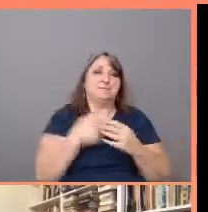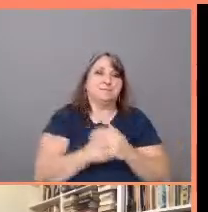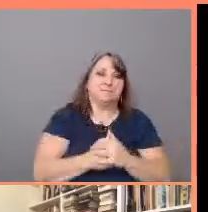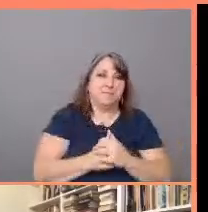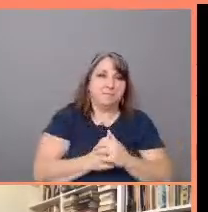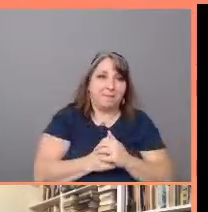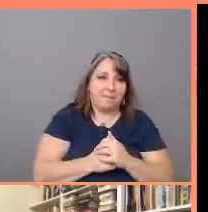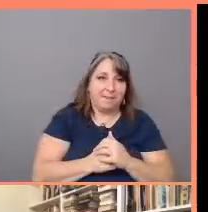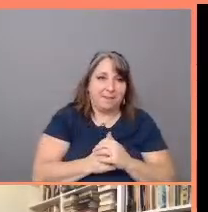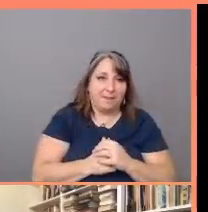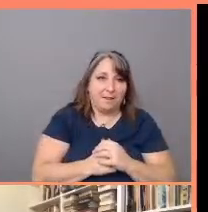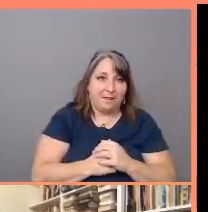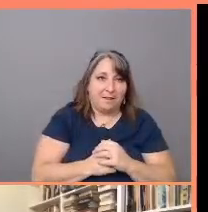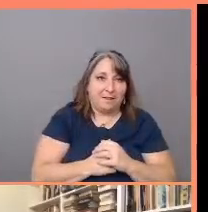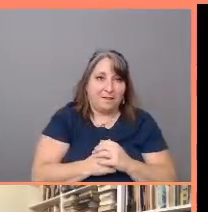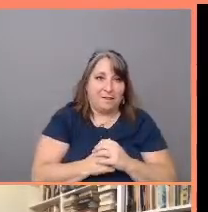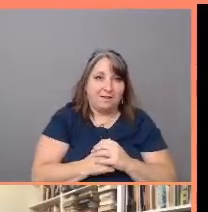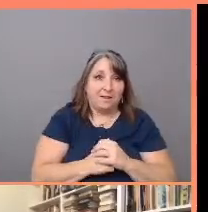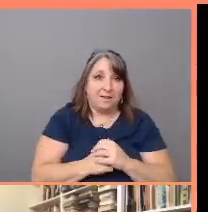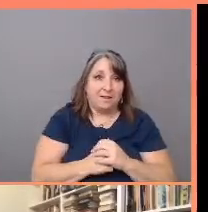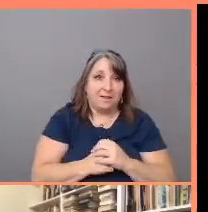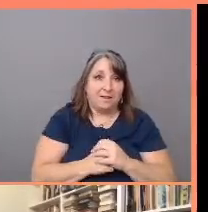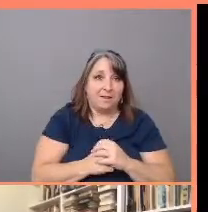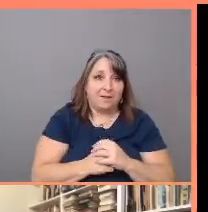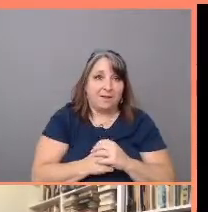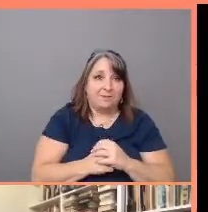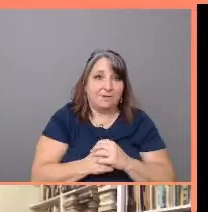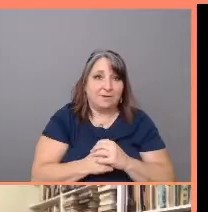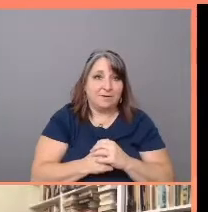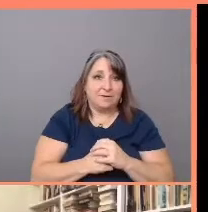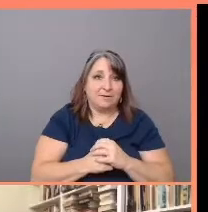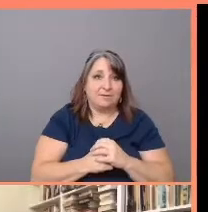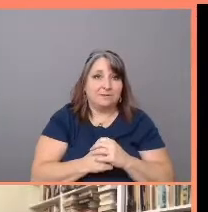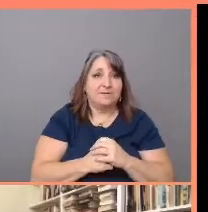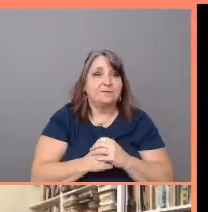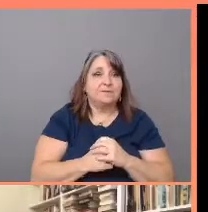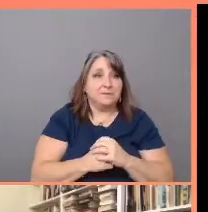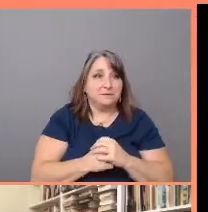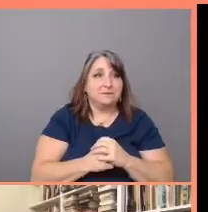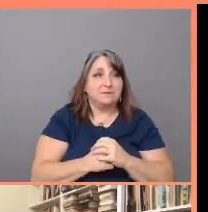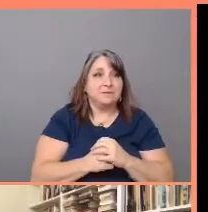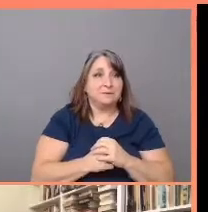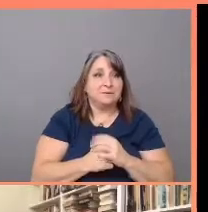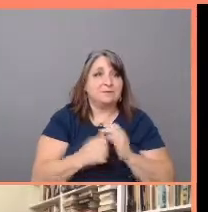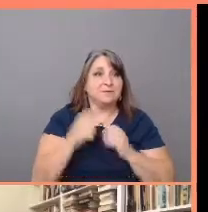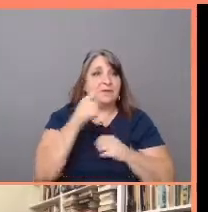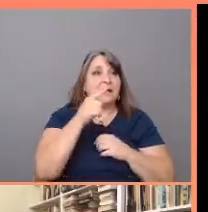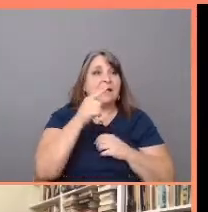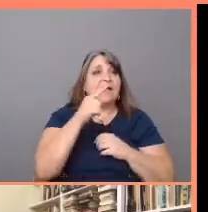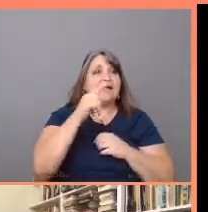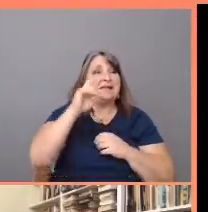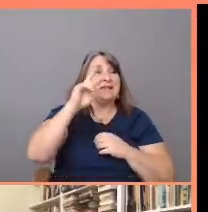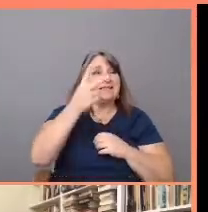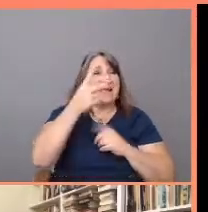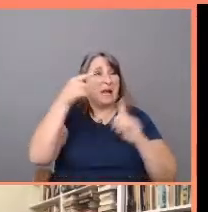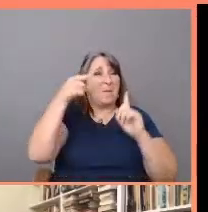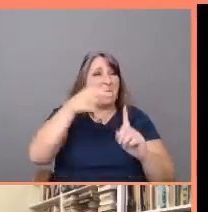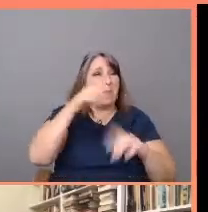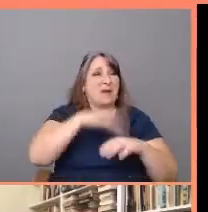And then just the second thing I'll share is just the second point on that document, which is know your speaking